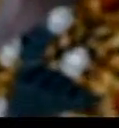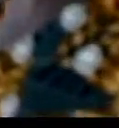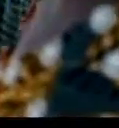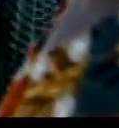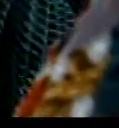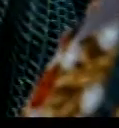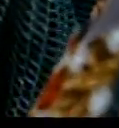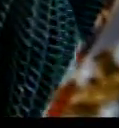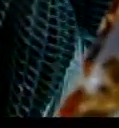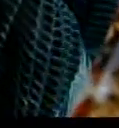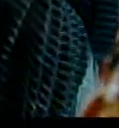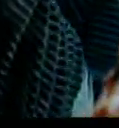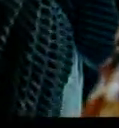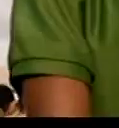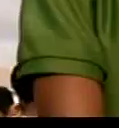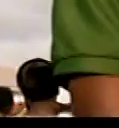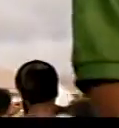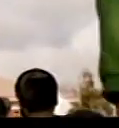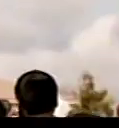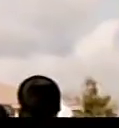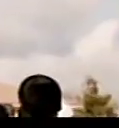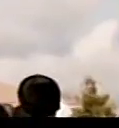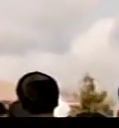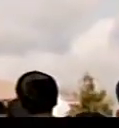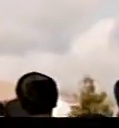M-I-R. Tell me A.